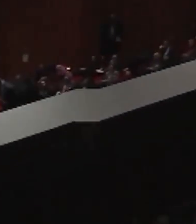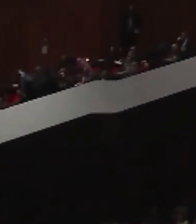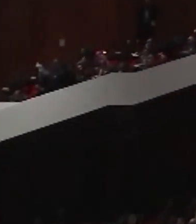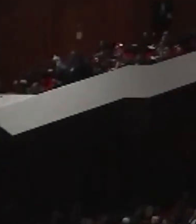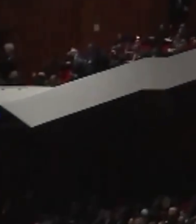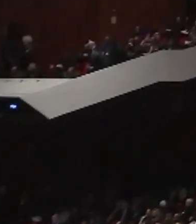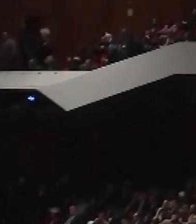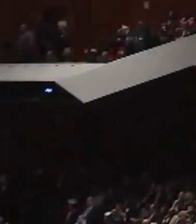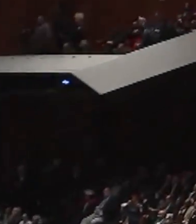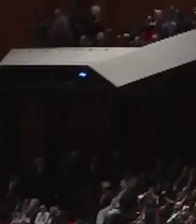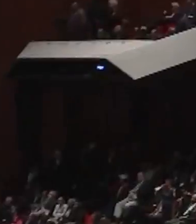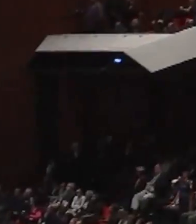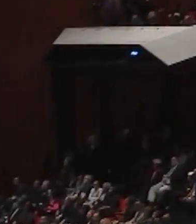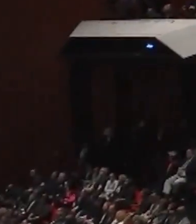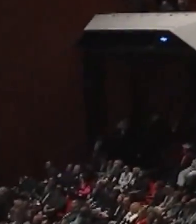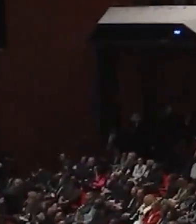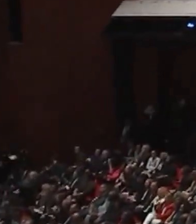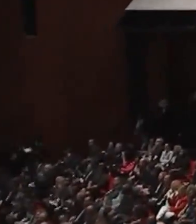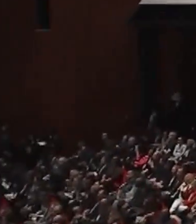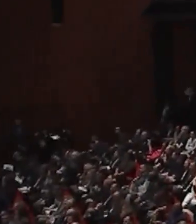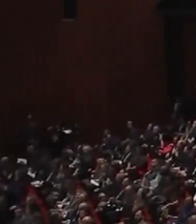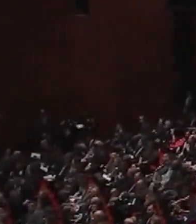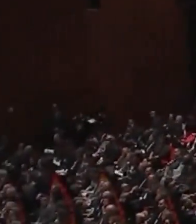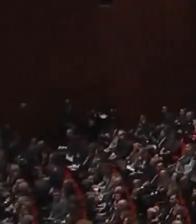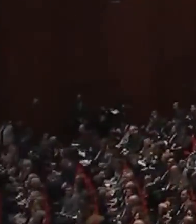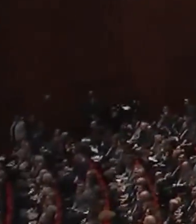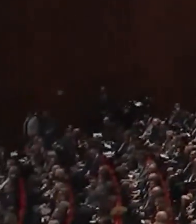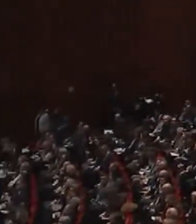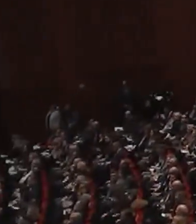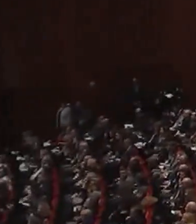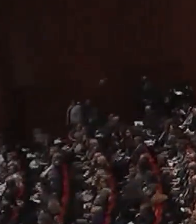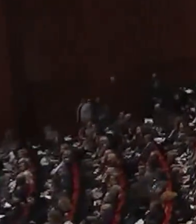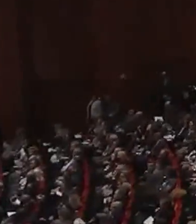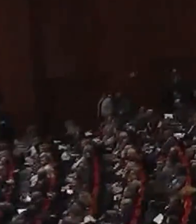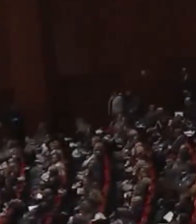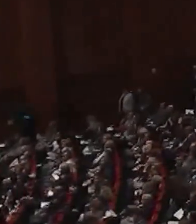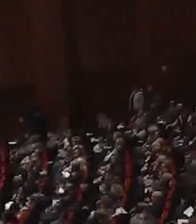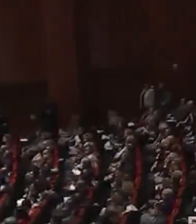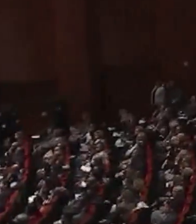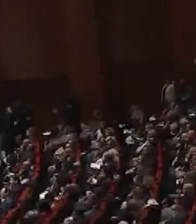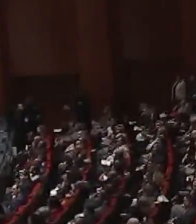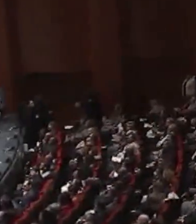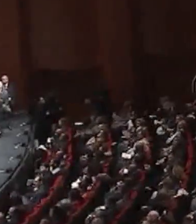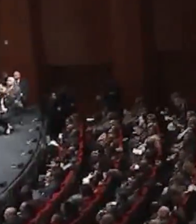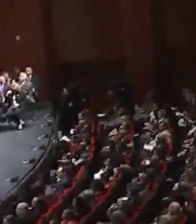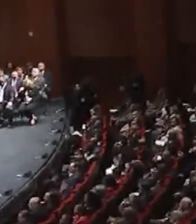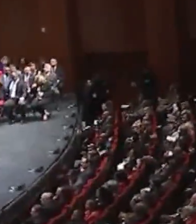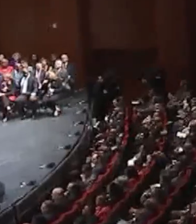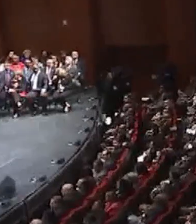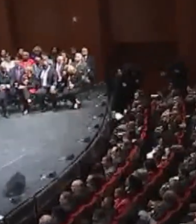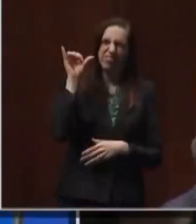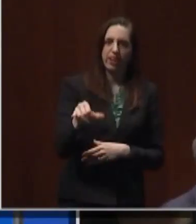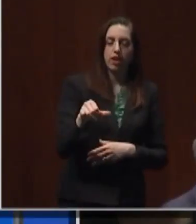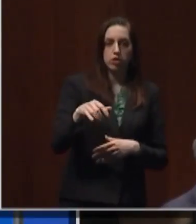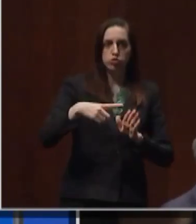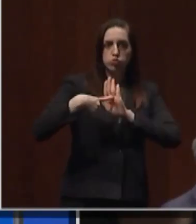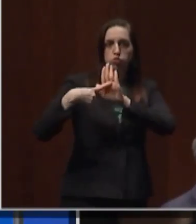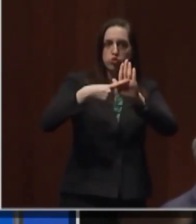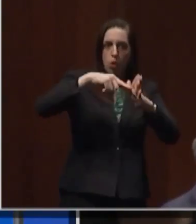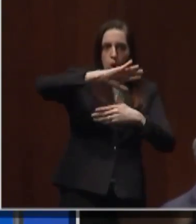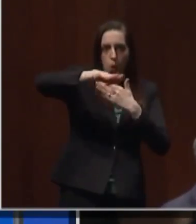We want a safe city, and I'm committed to leading the way to demonstrate to the rest of the